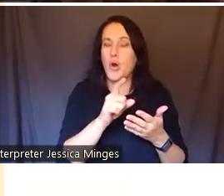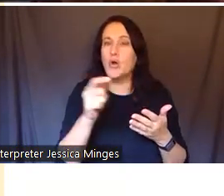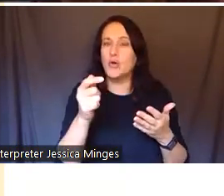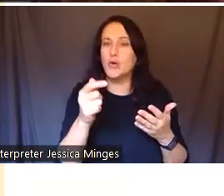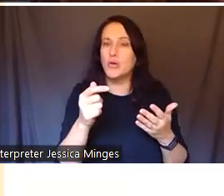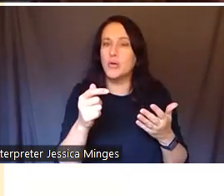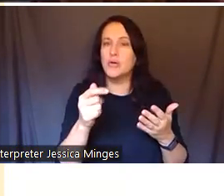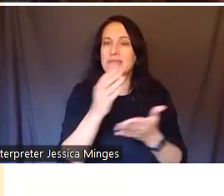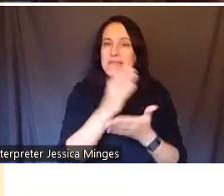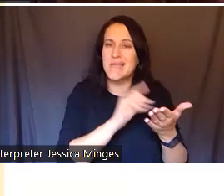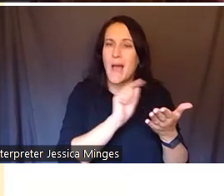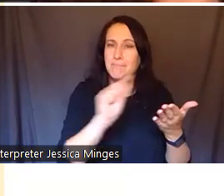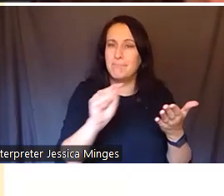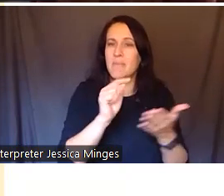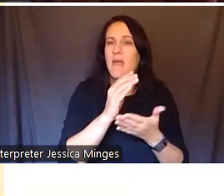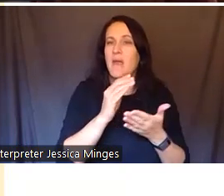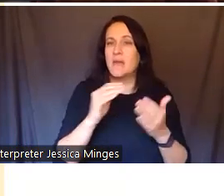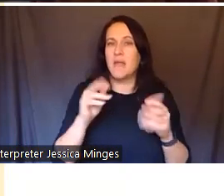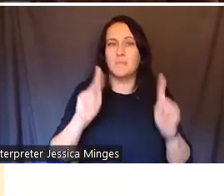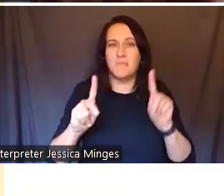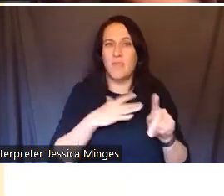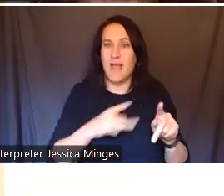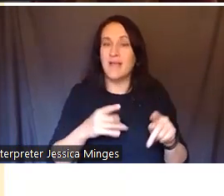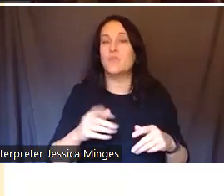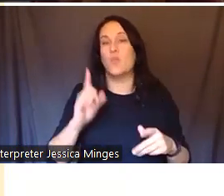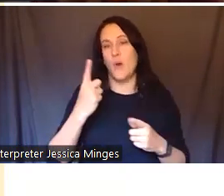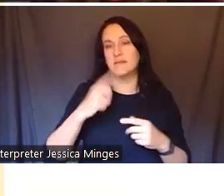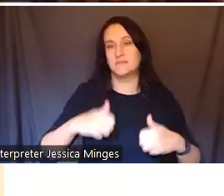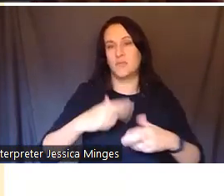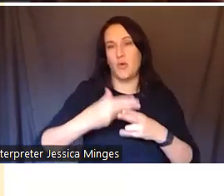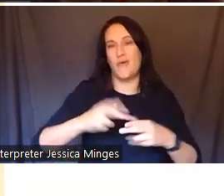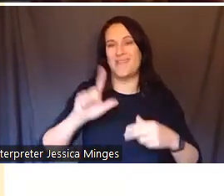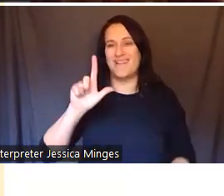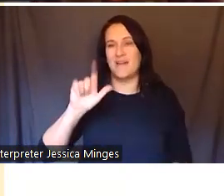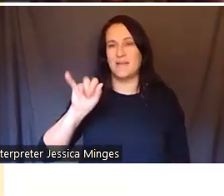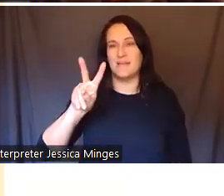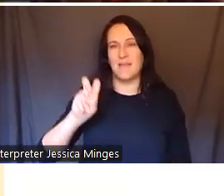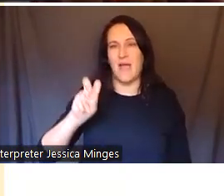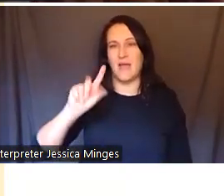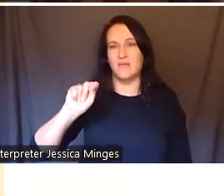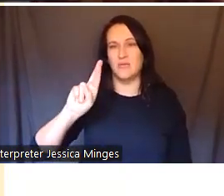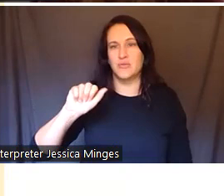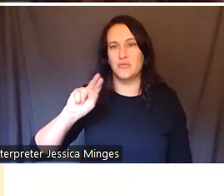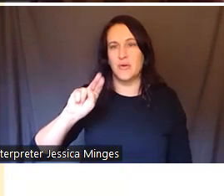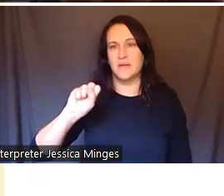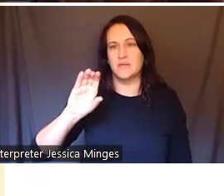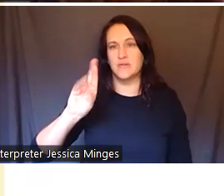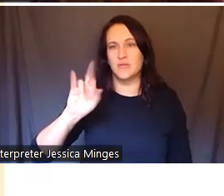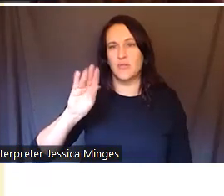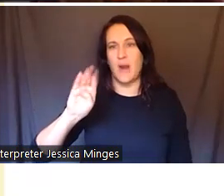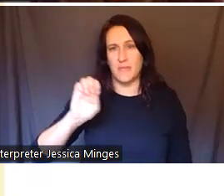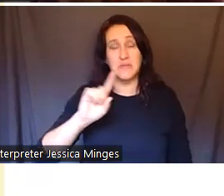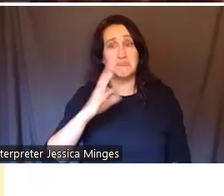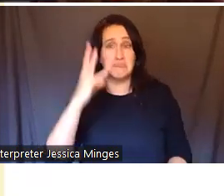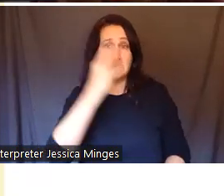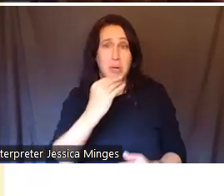be particularly helpful. One is Live Transcribe, what you see there. It's quite accurate. Peggy and I just did a bit of